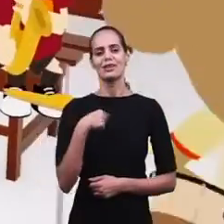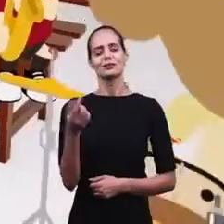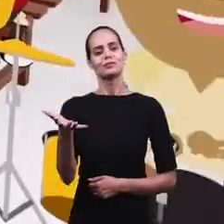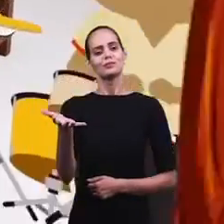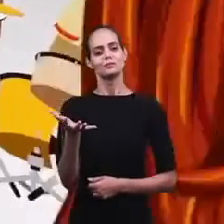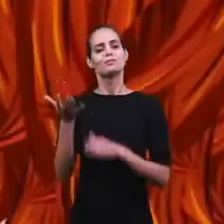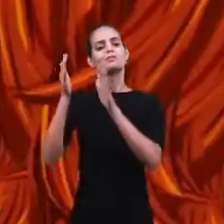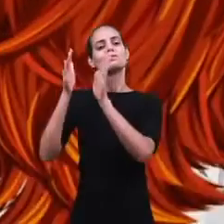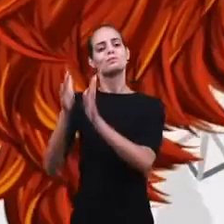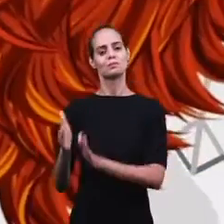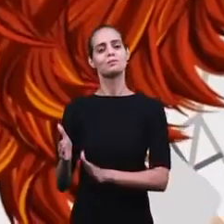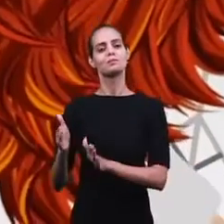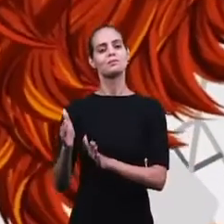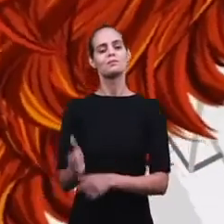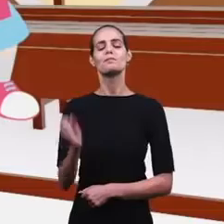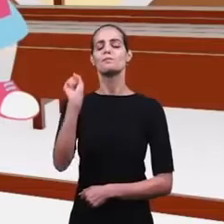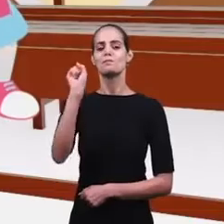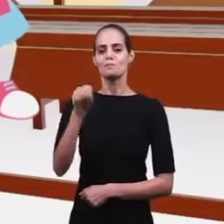fim. Ser